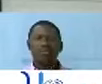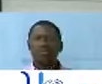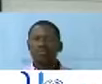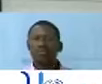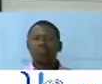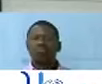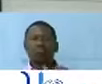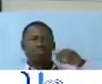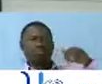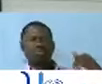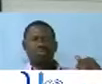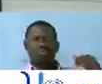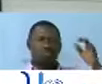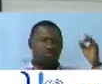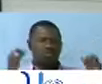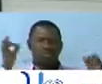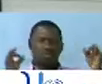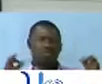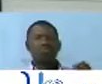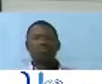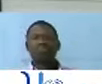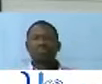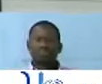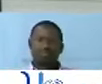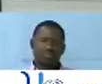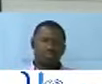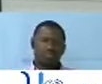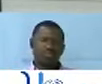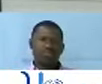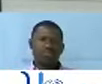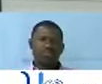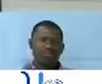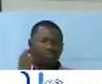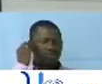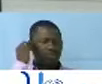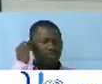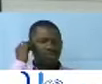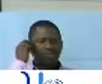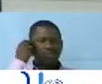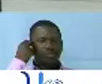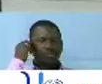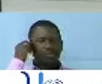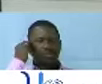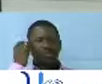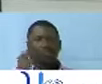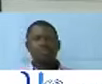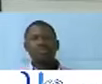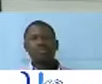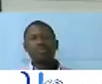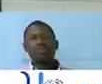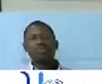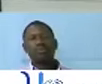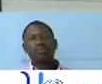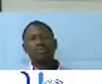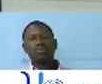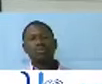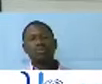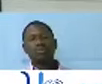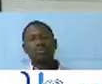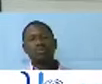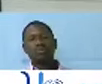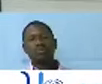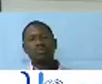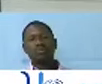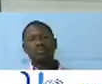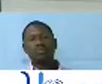believe. Munuma wax nak danaka dal yep dal waye nak ci mujjental amone nangoto buñ sesale ne